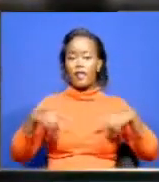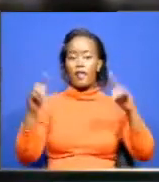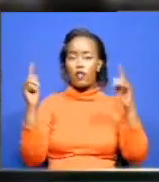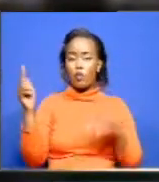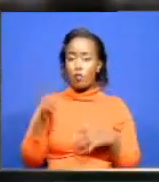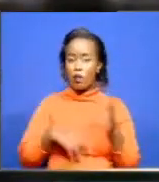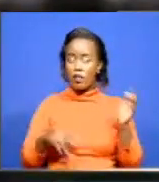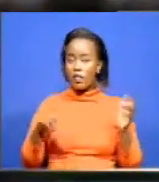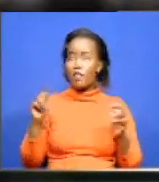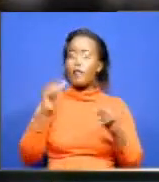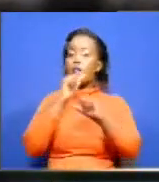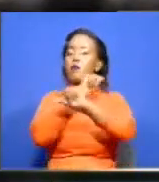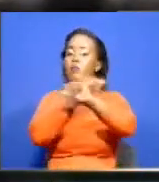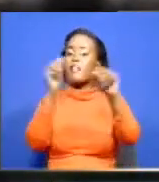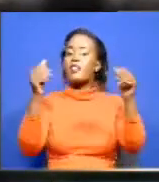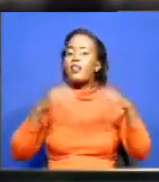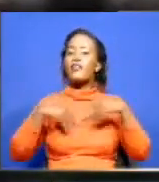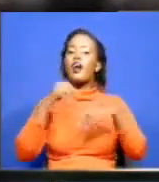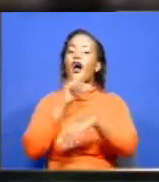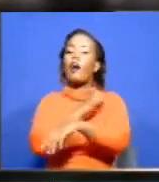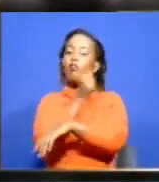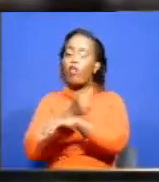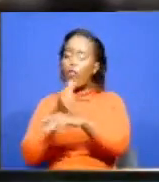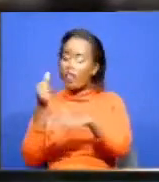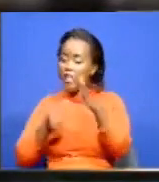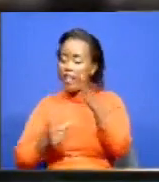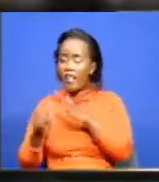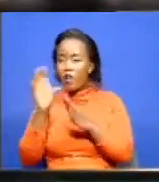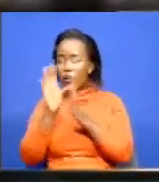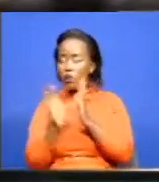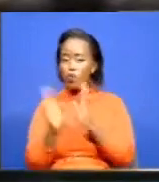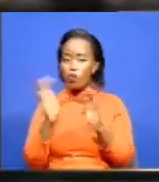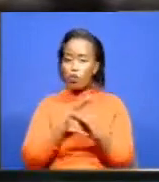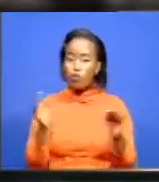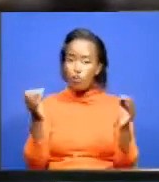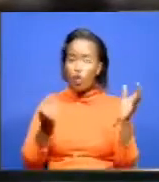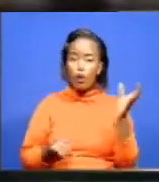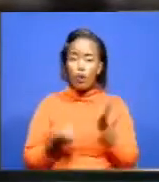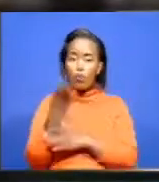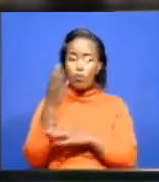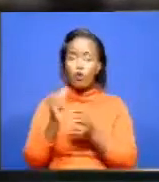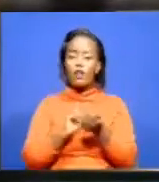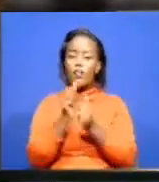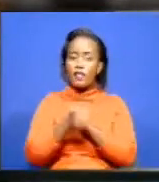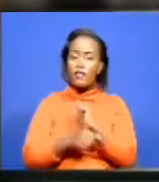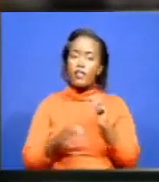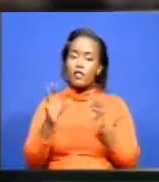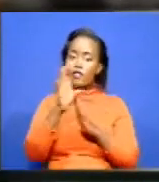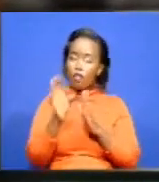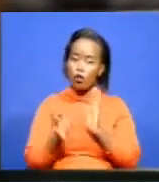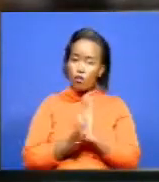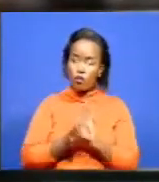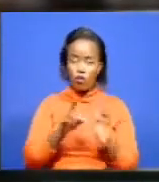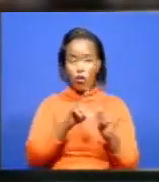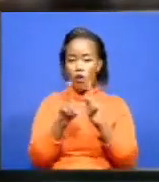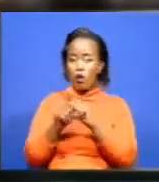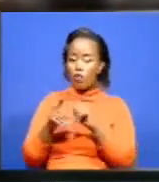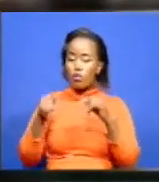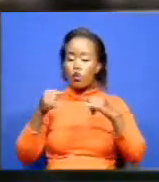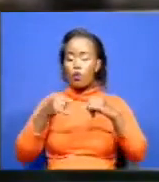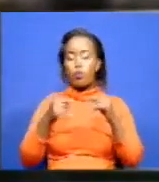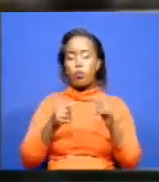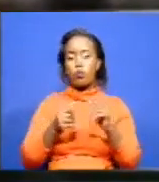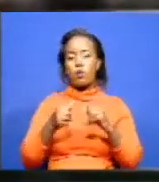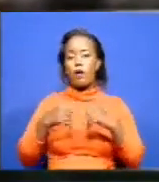the President does not have authority under the Constitution to initiate changes to the Constitution, and that a constitutional